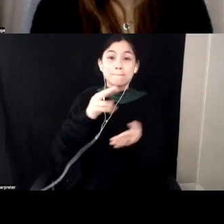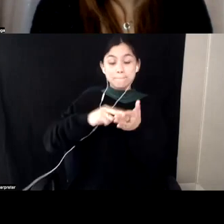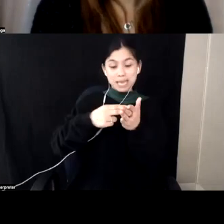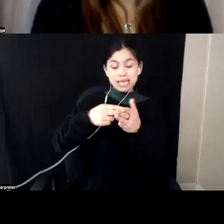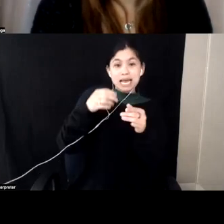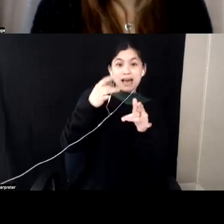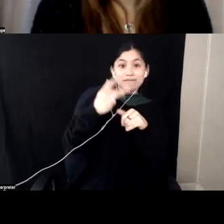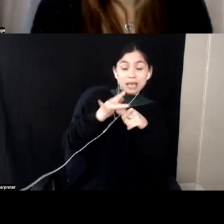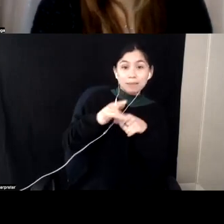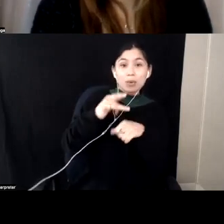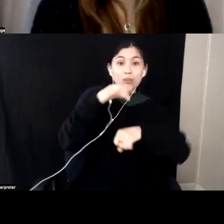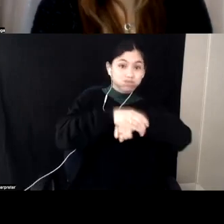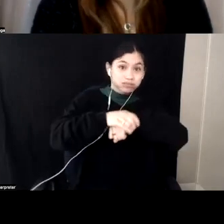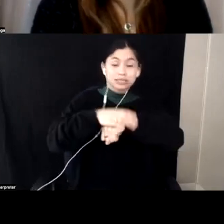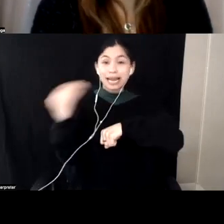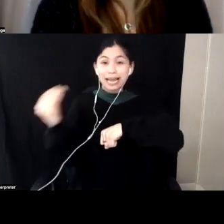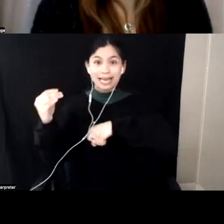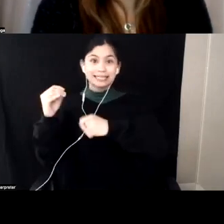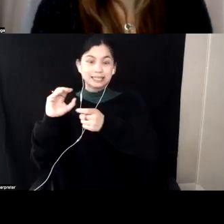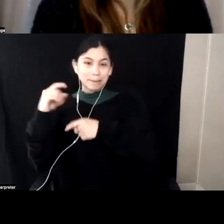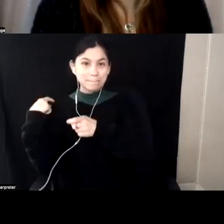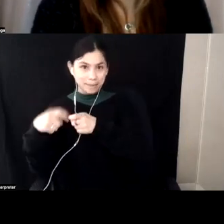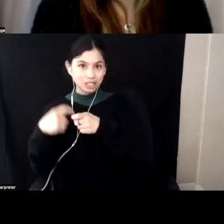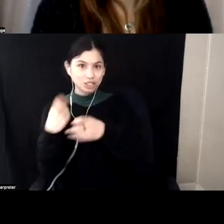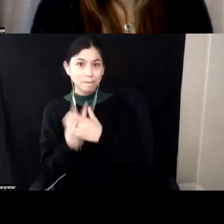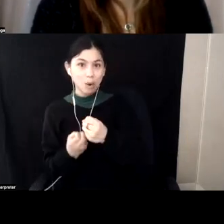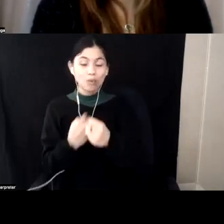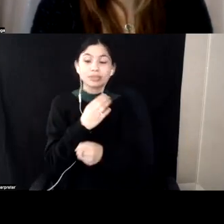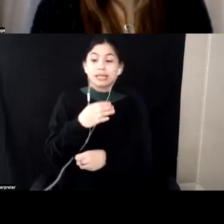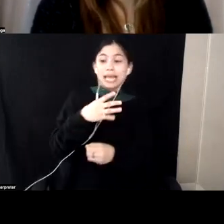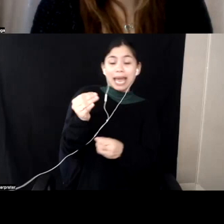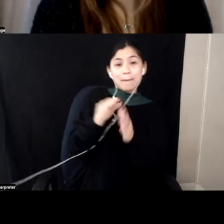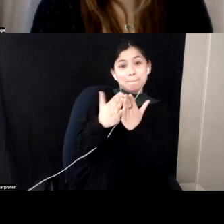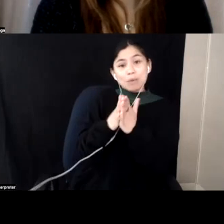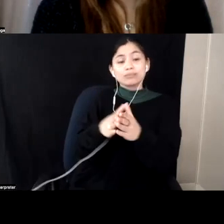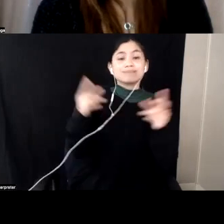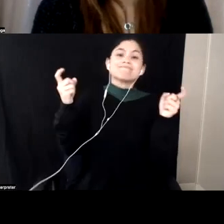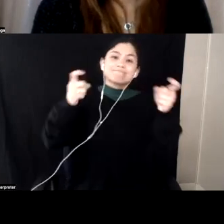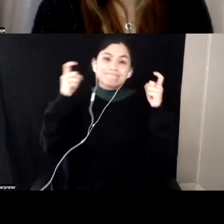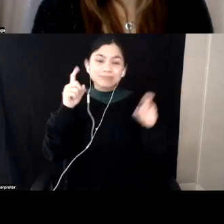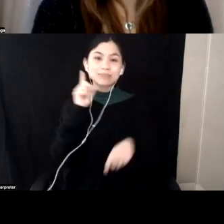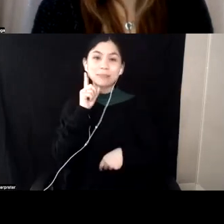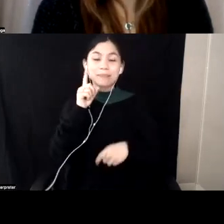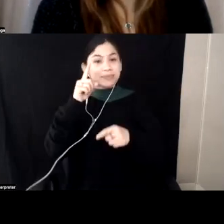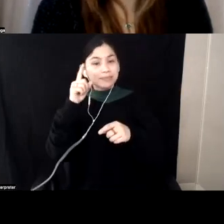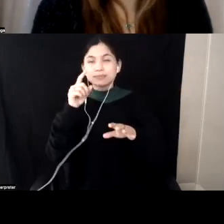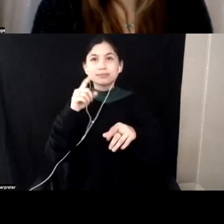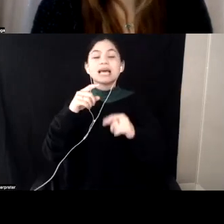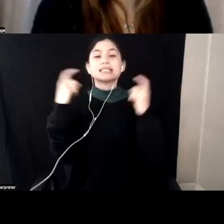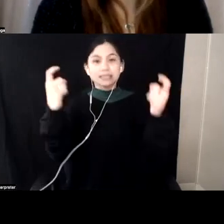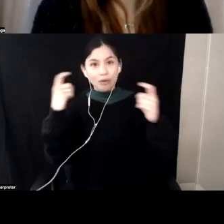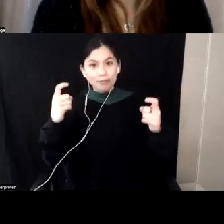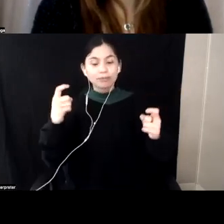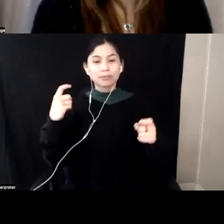and sign language that celebrate Latinx Hispanic customs, language, culture, and overall heritage. This